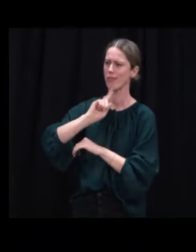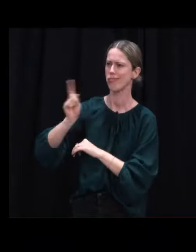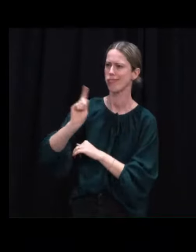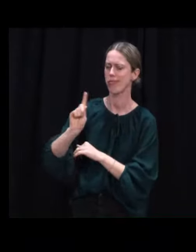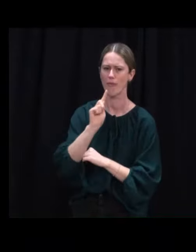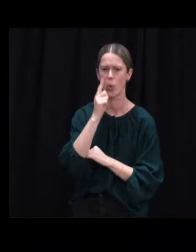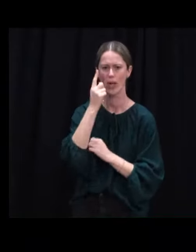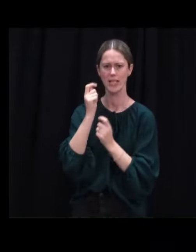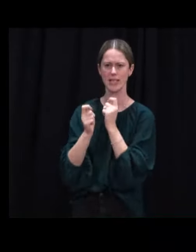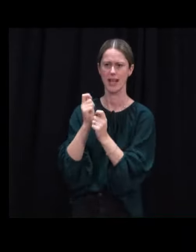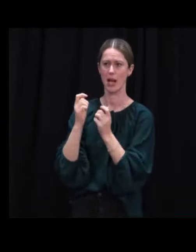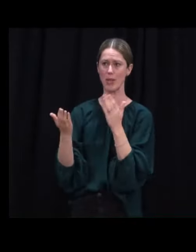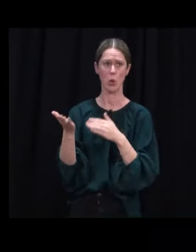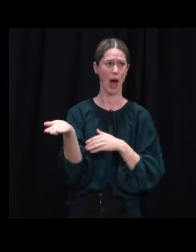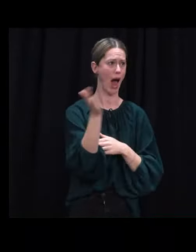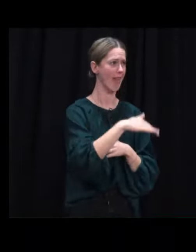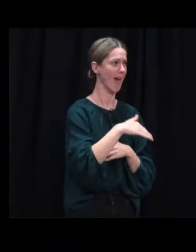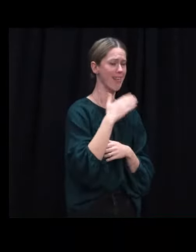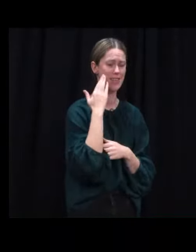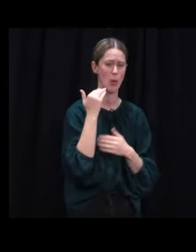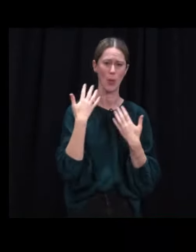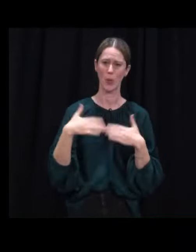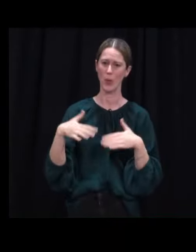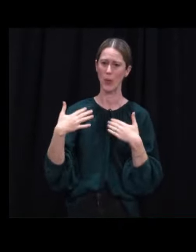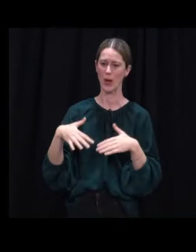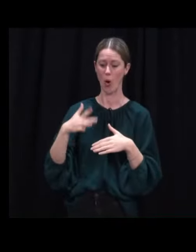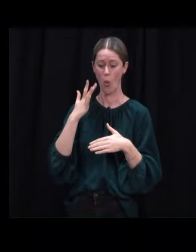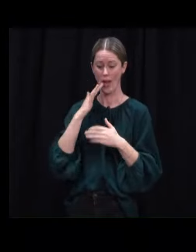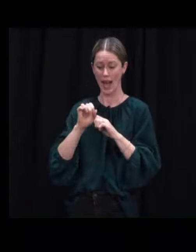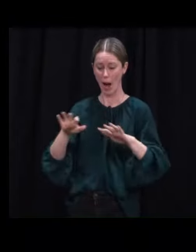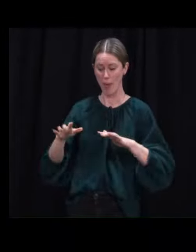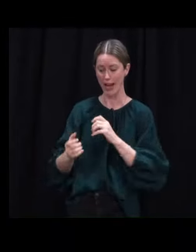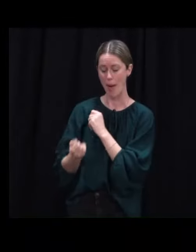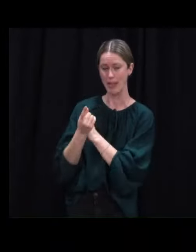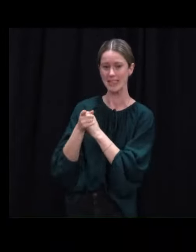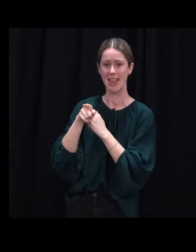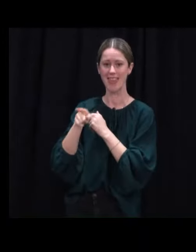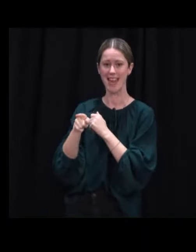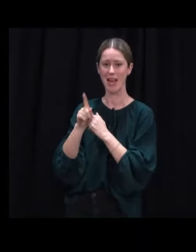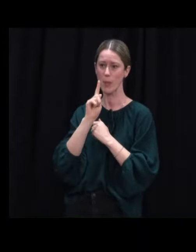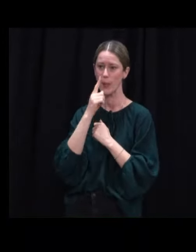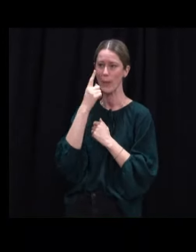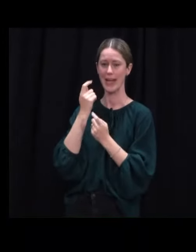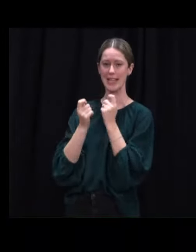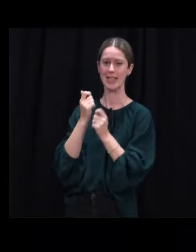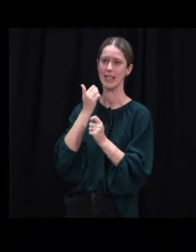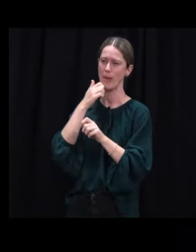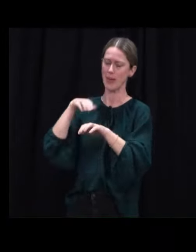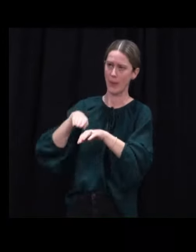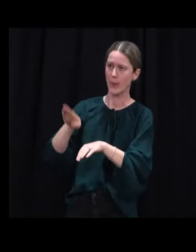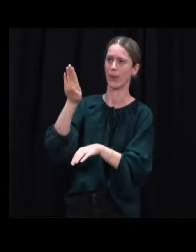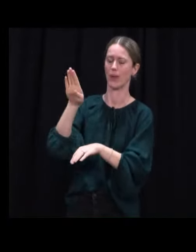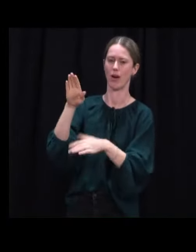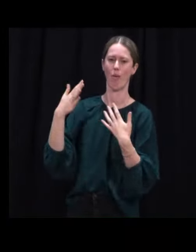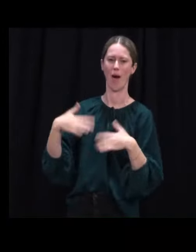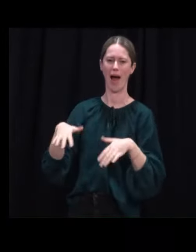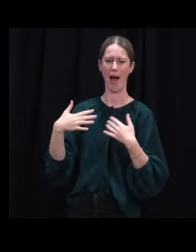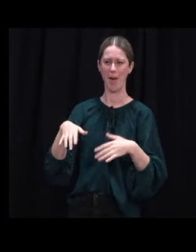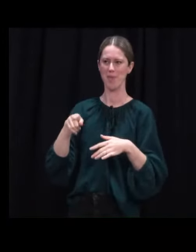of any ethnicity, and particularly in our outbreaks, we see their testing rates go up very high, so they're